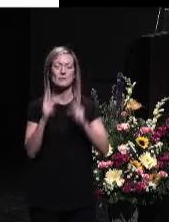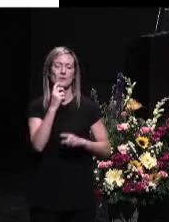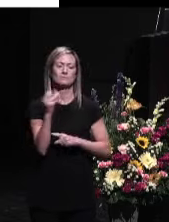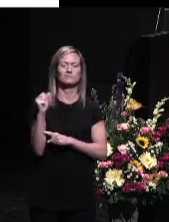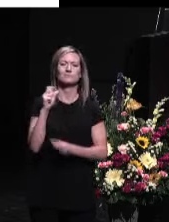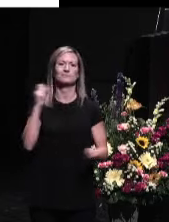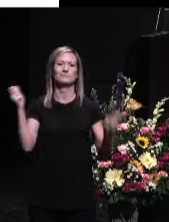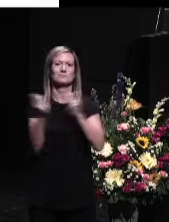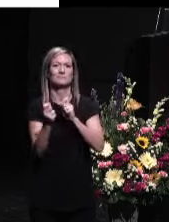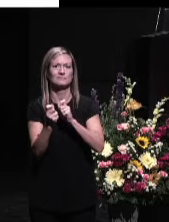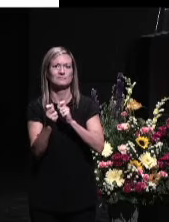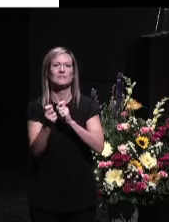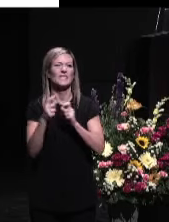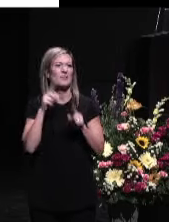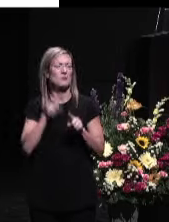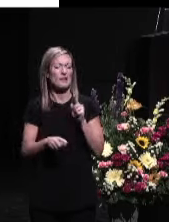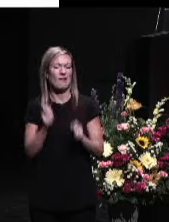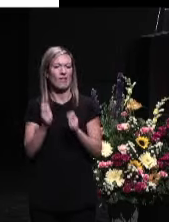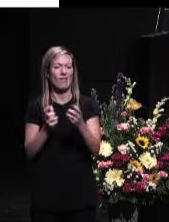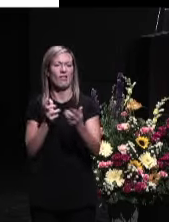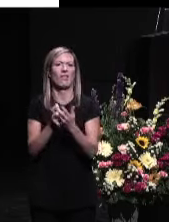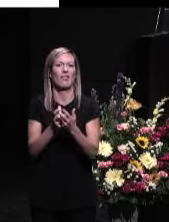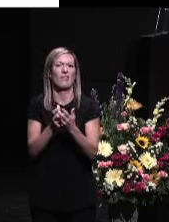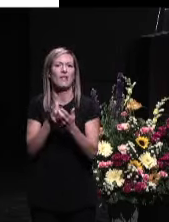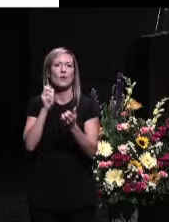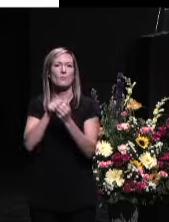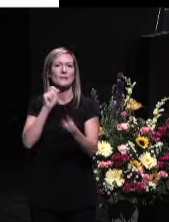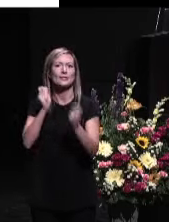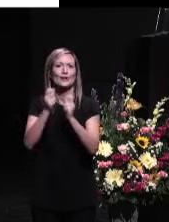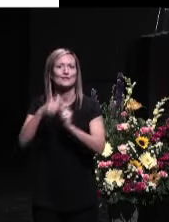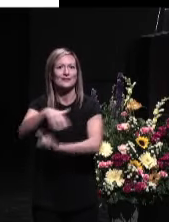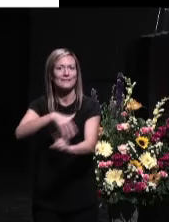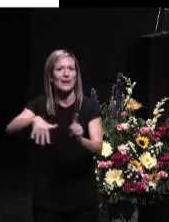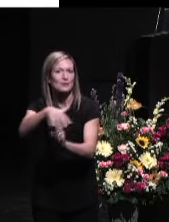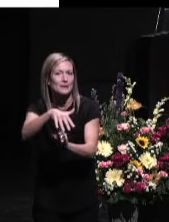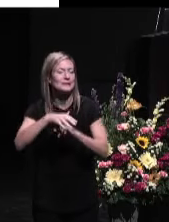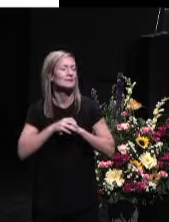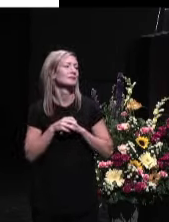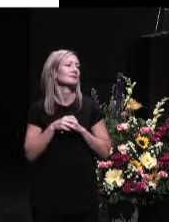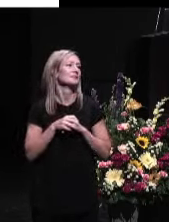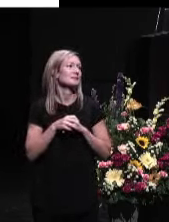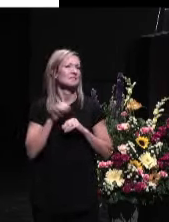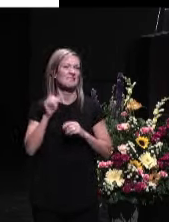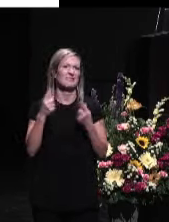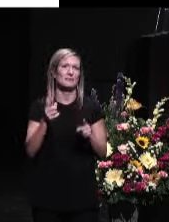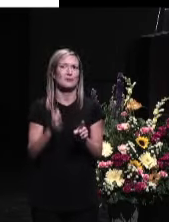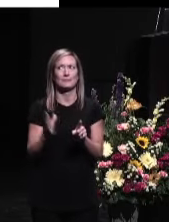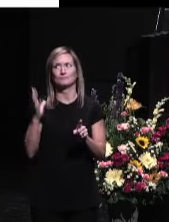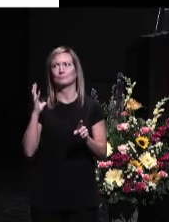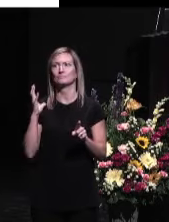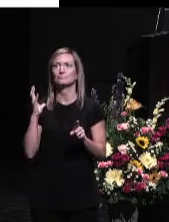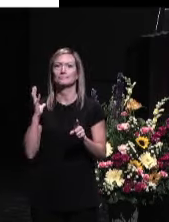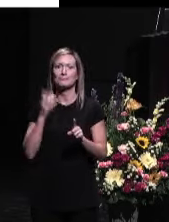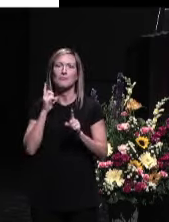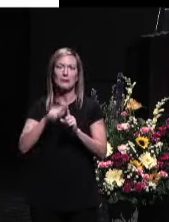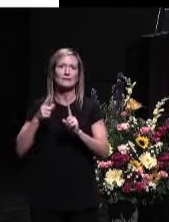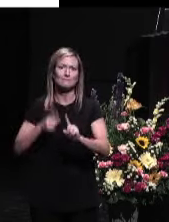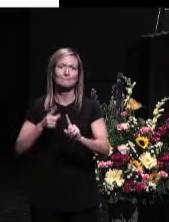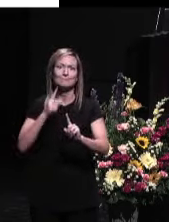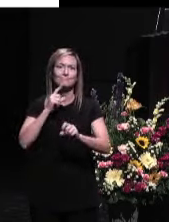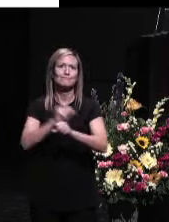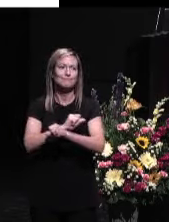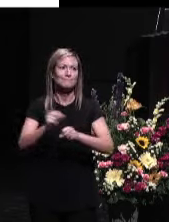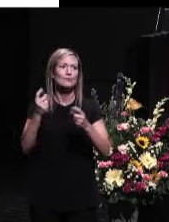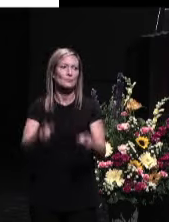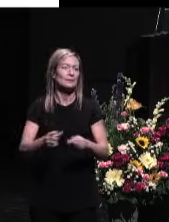to the environment, is probably, you know, on a short list for kind of in the bullseye. I think,